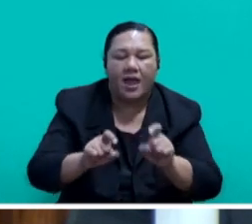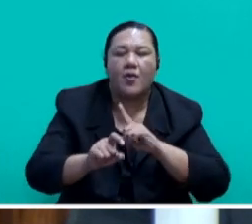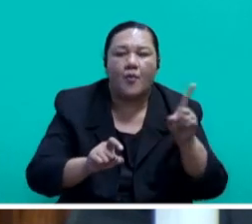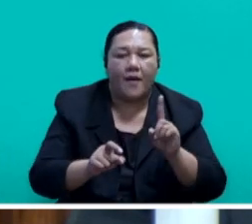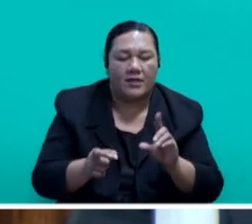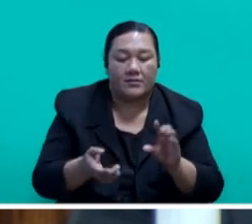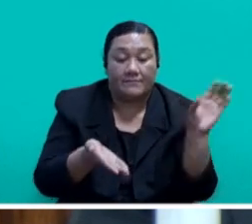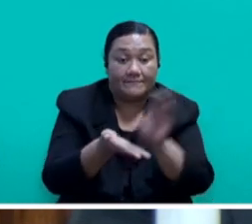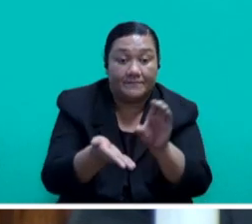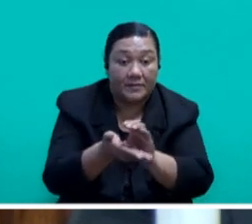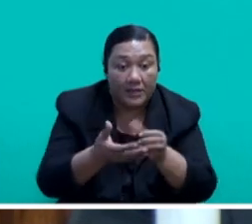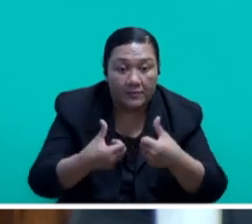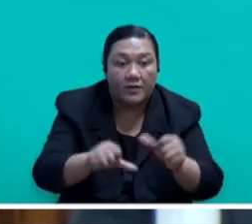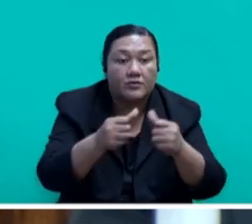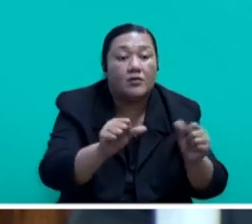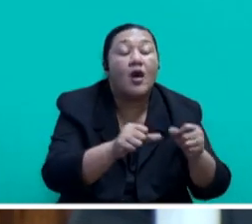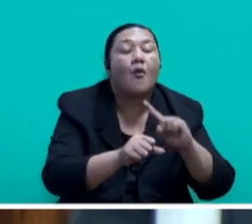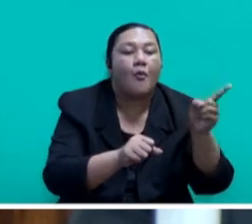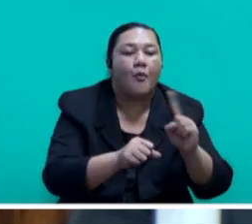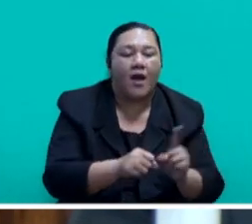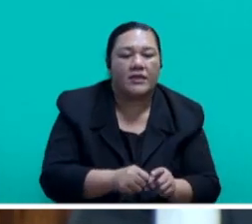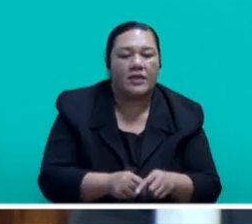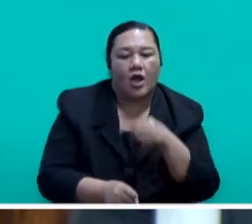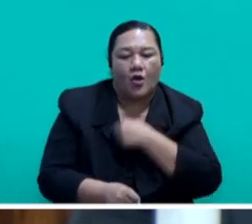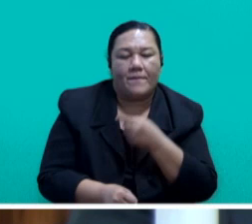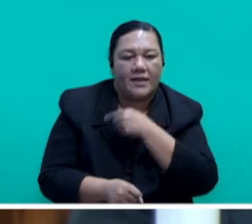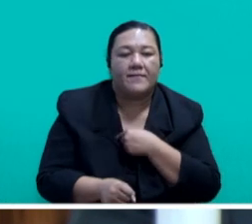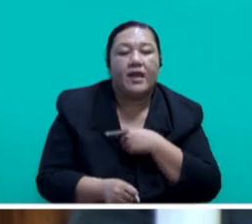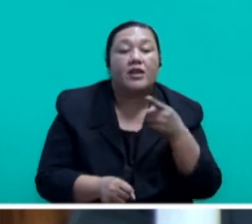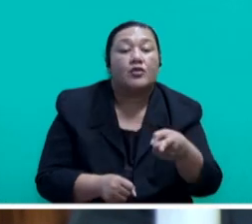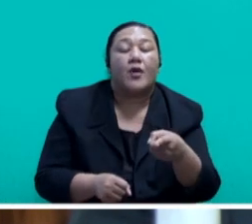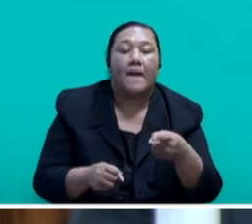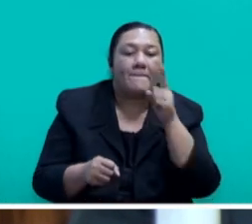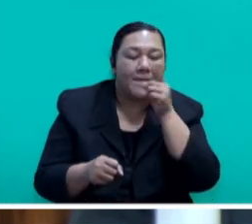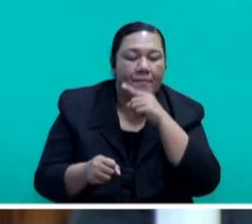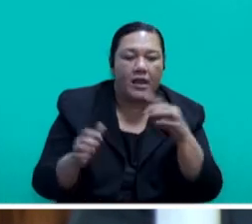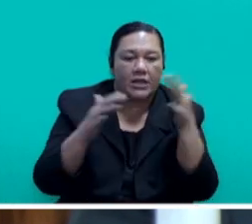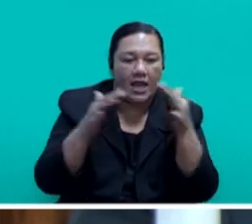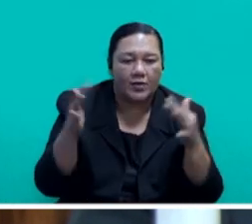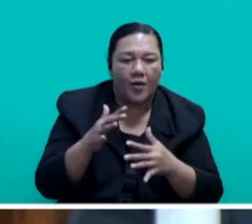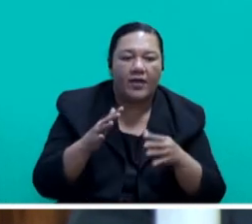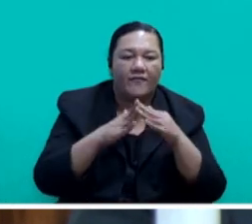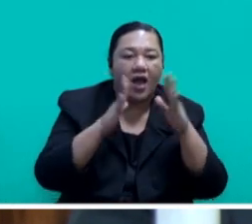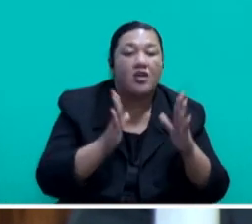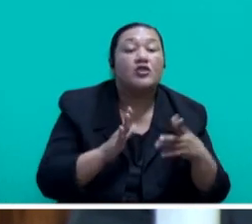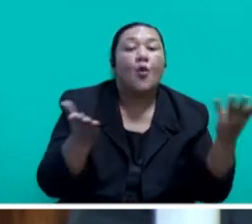paid by individuals to the People's Community Network, or PCN, for housing units at Langi